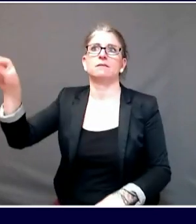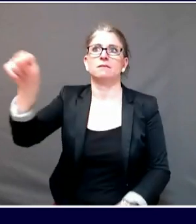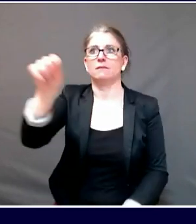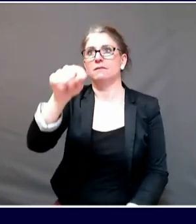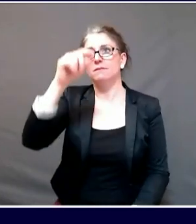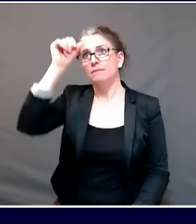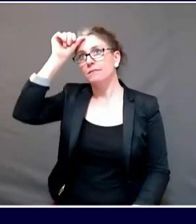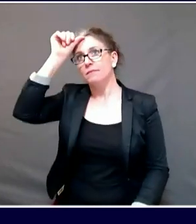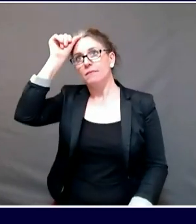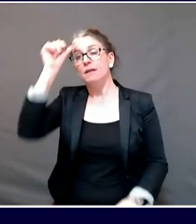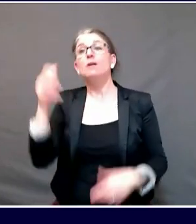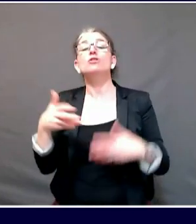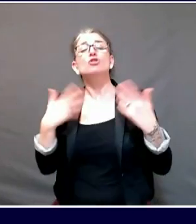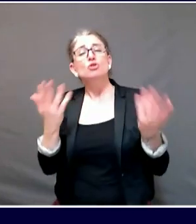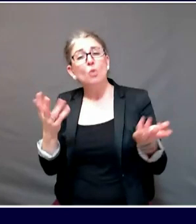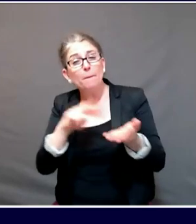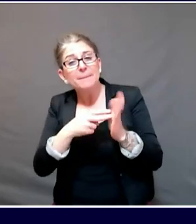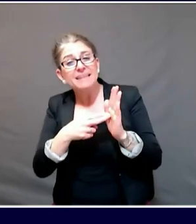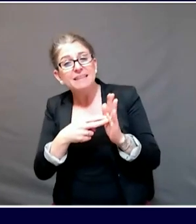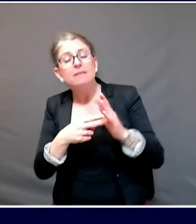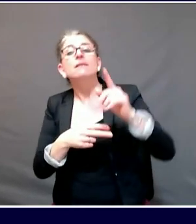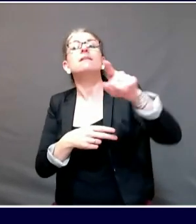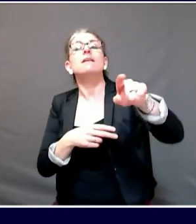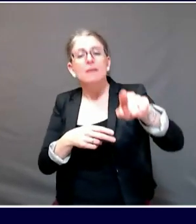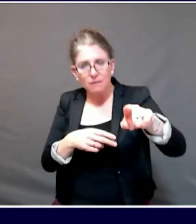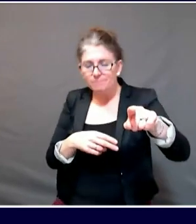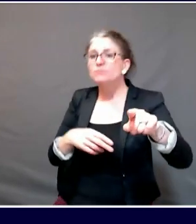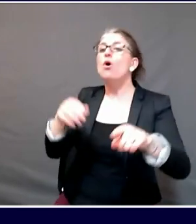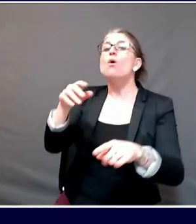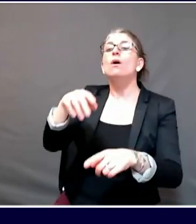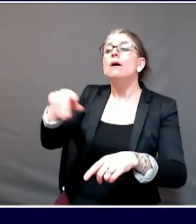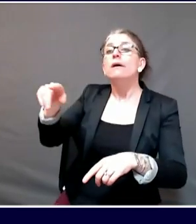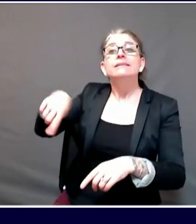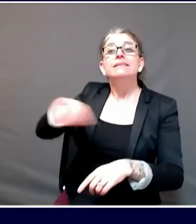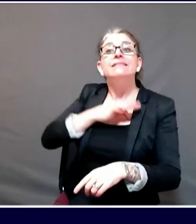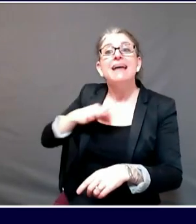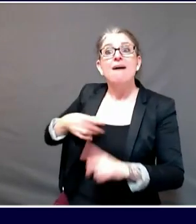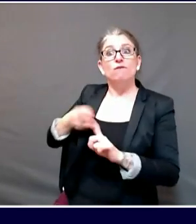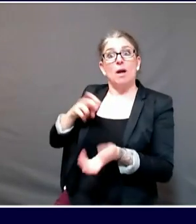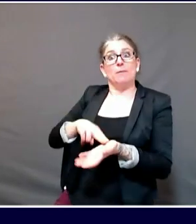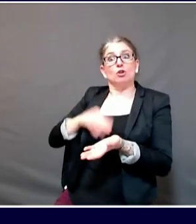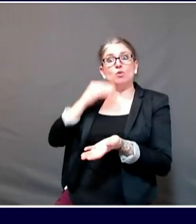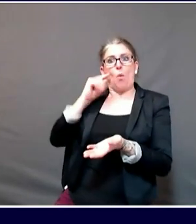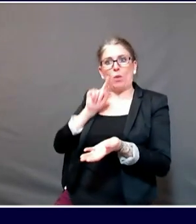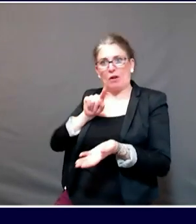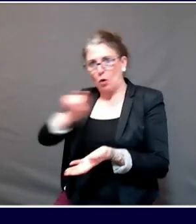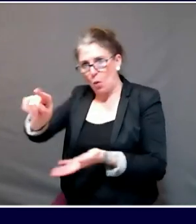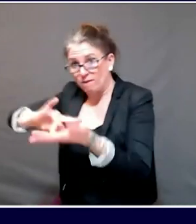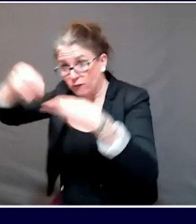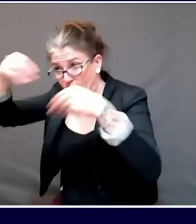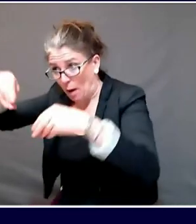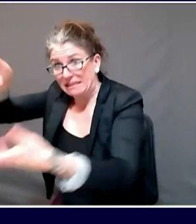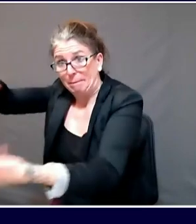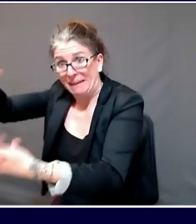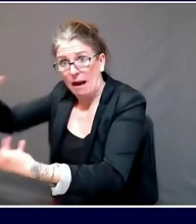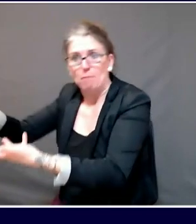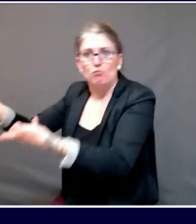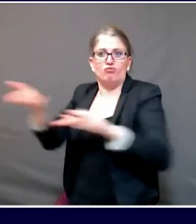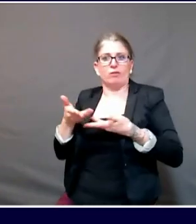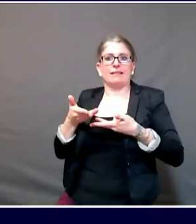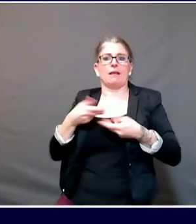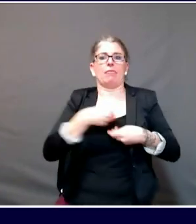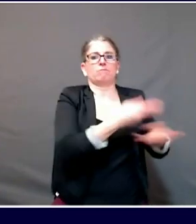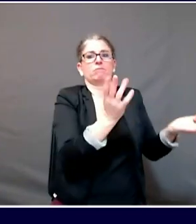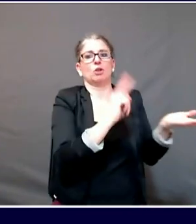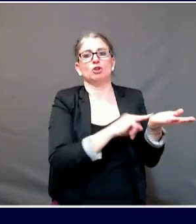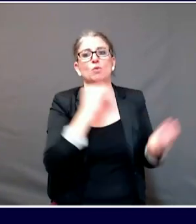fewer deaths or something else? That would be wonderful. Certainly, Patty. What I think will happen, and